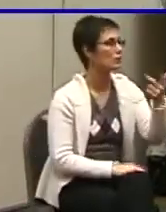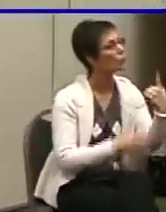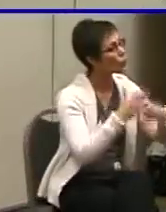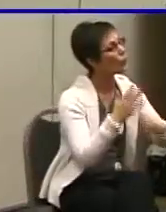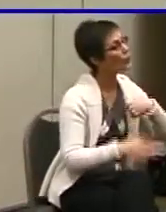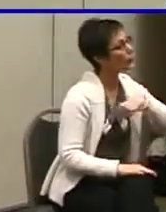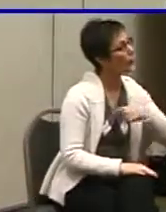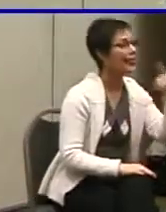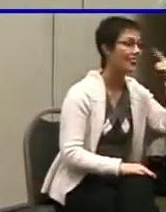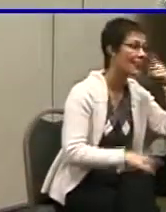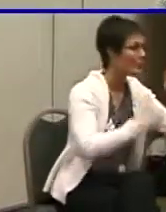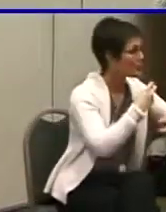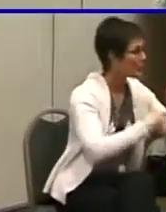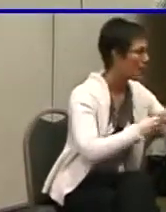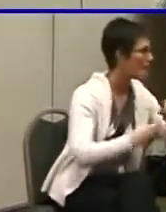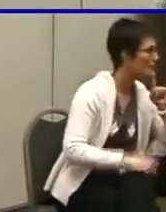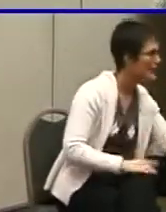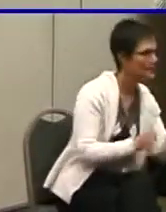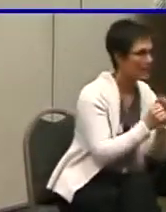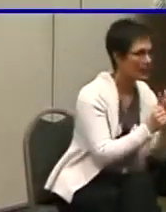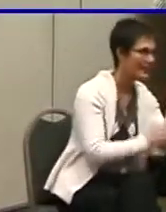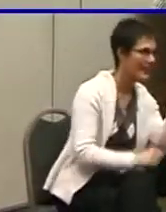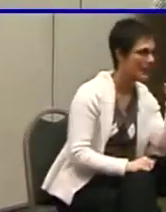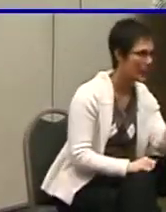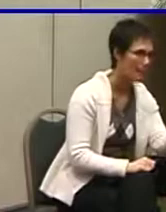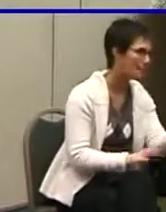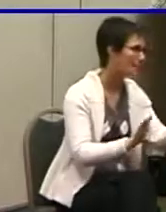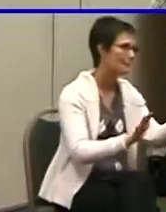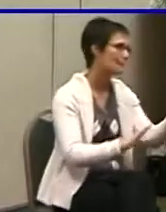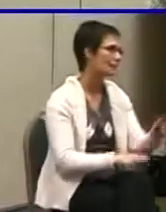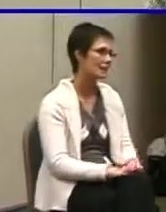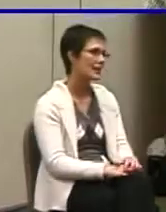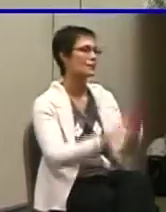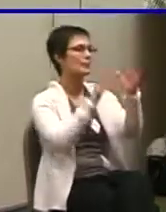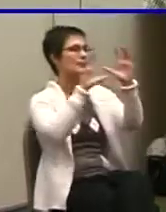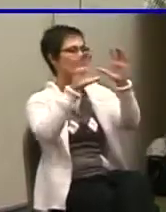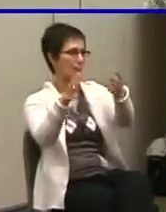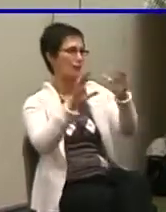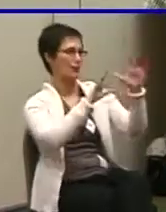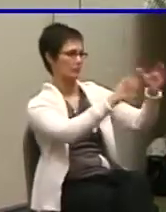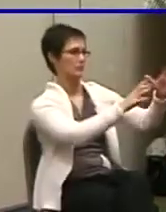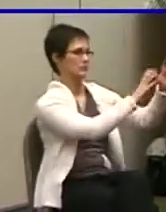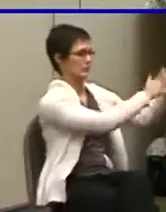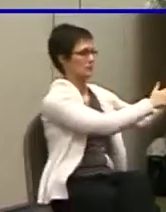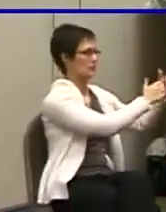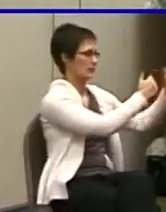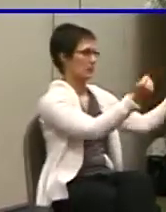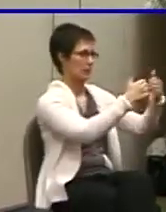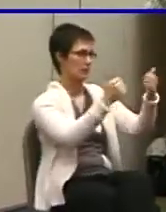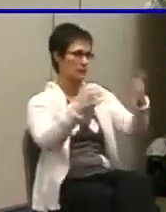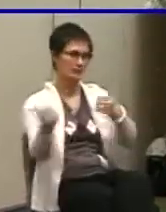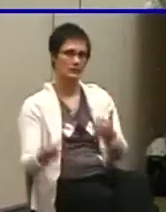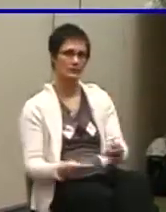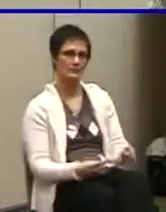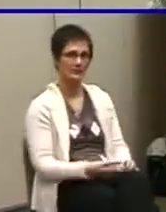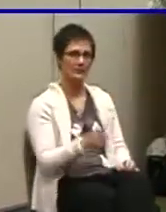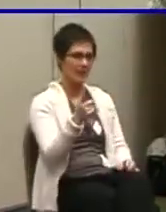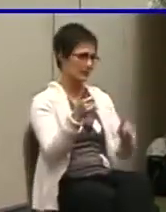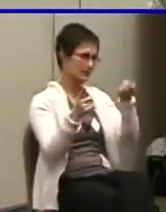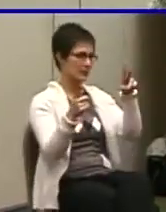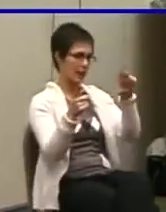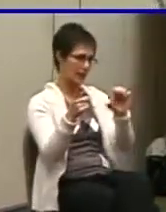think the problem is with Kim? All right, escape sound good to you? Joe? Yeah? Yeah? How about you, Melinda? Yeah?